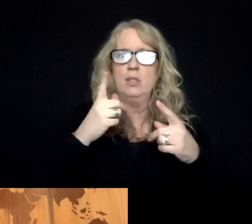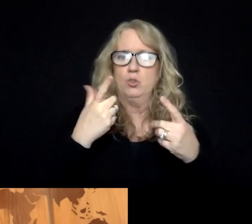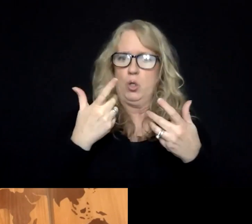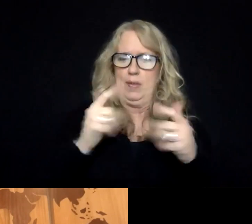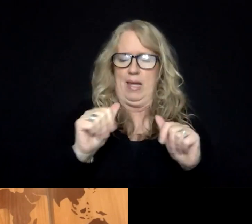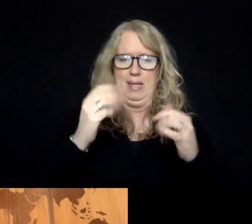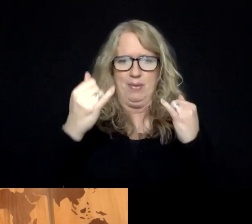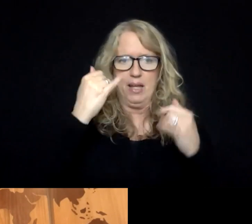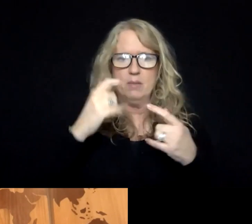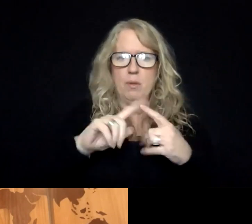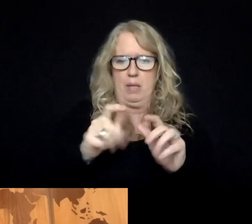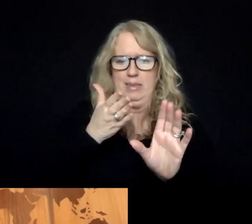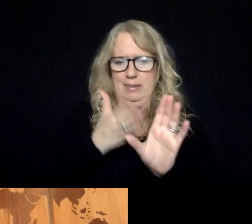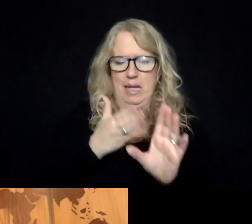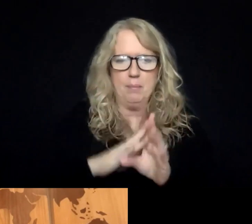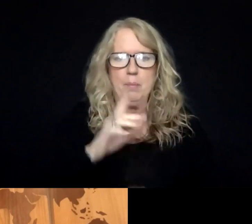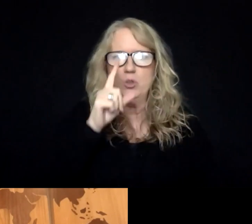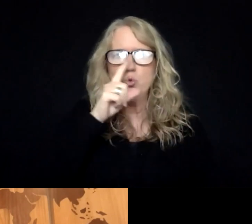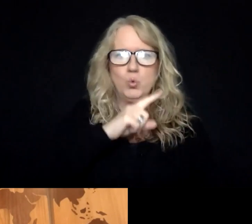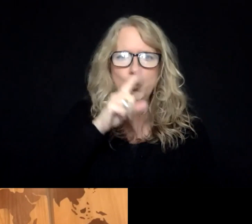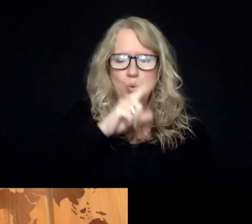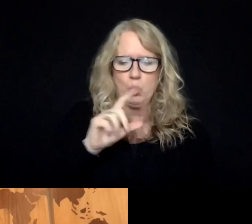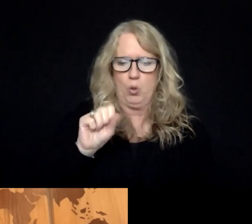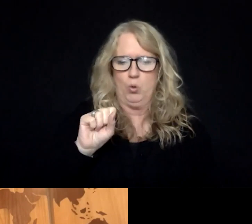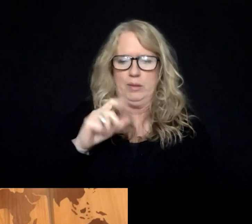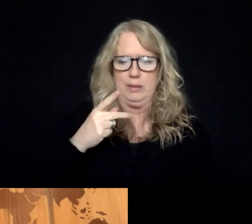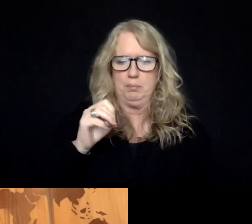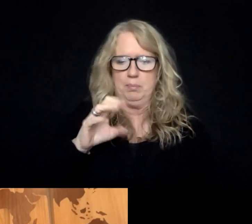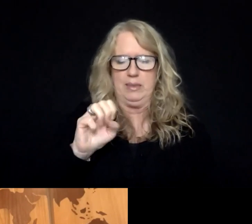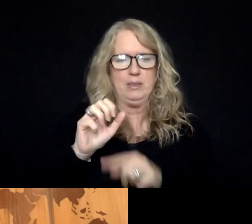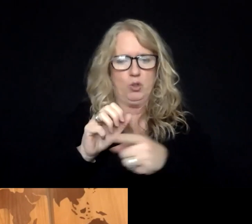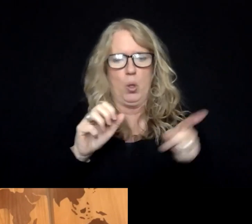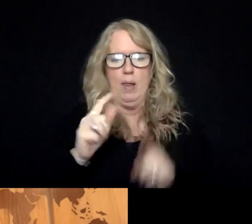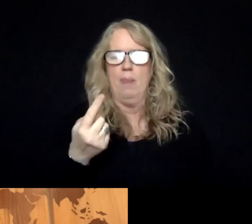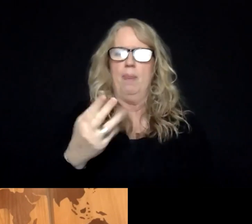sort of the psychology of pseudo speciation, making thems